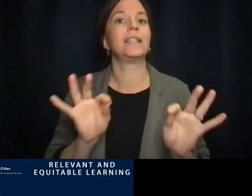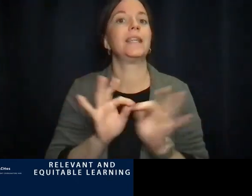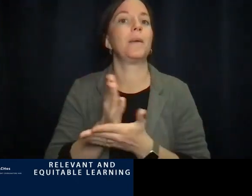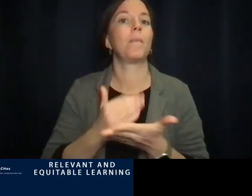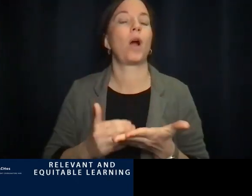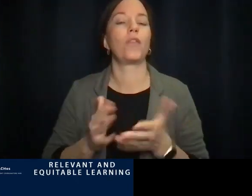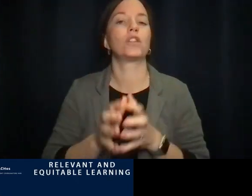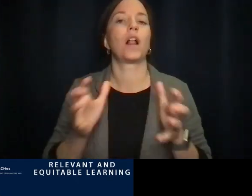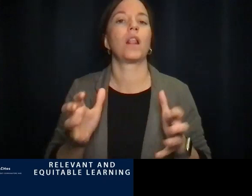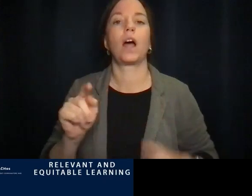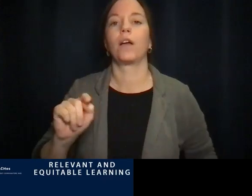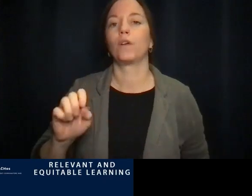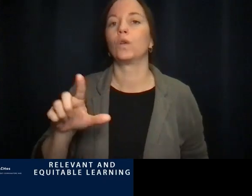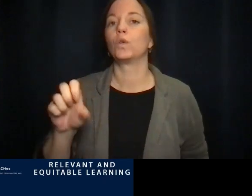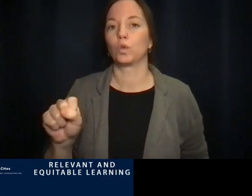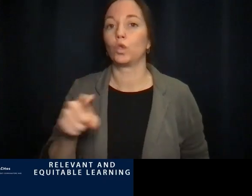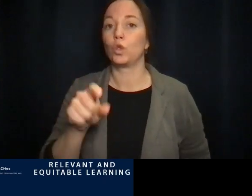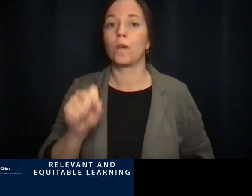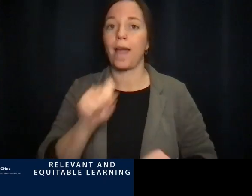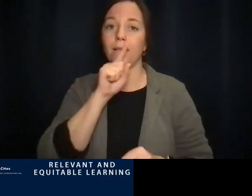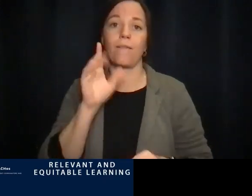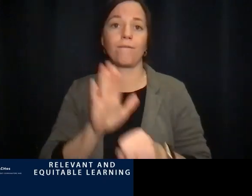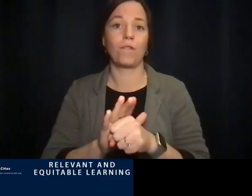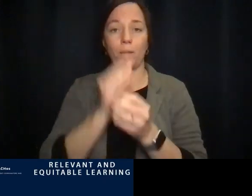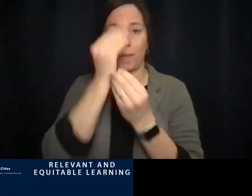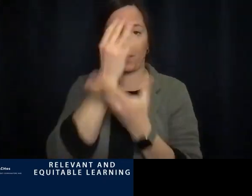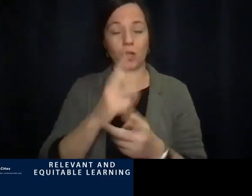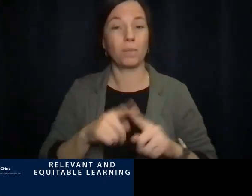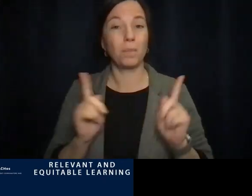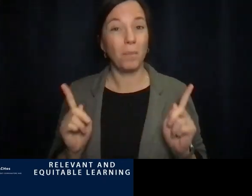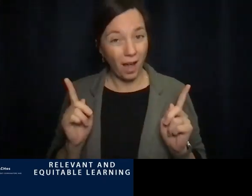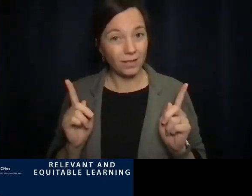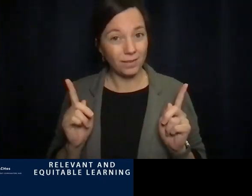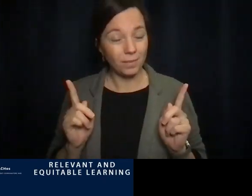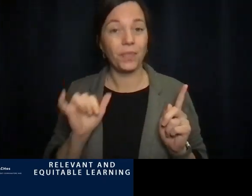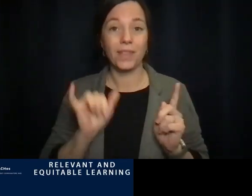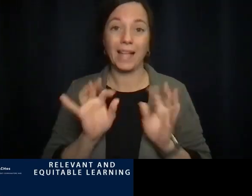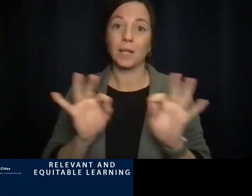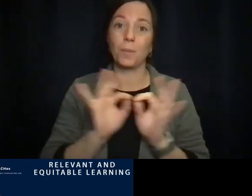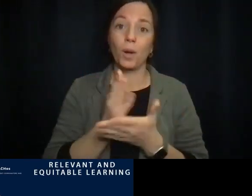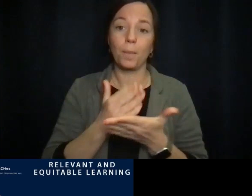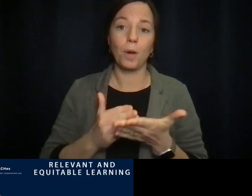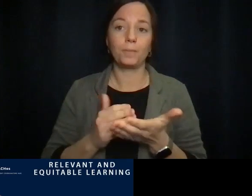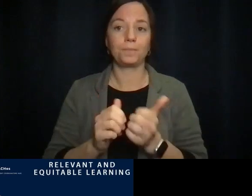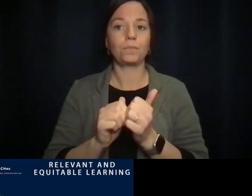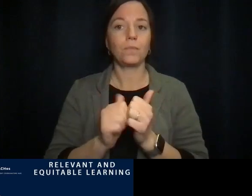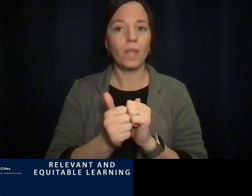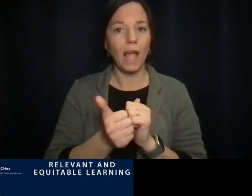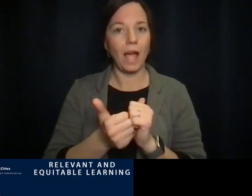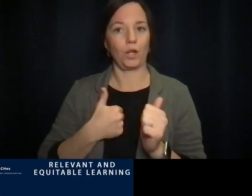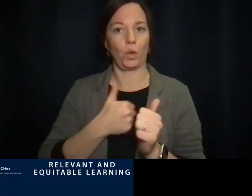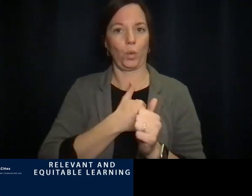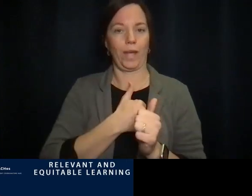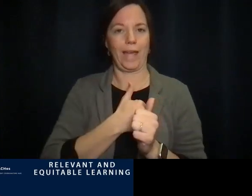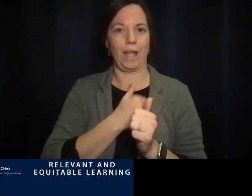of tools with this where you can verify the information, but I think that's a key point, is how do we do this as a